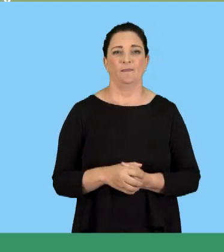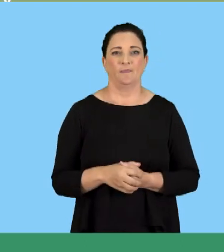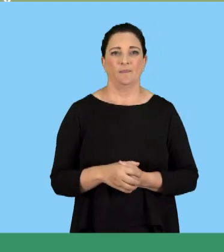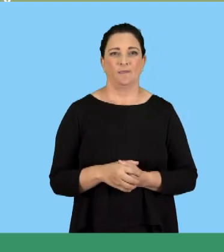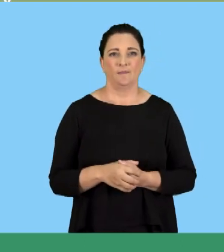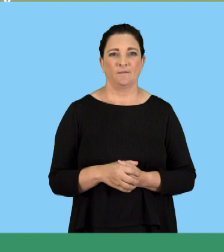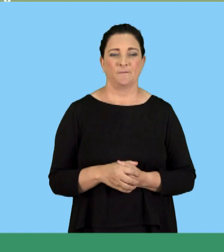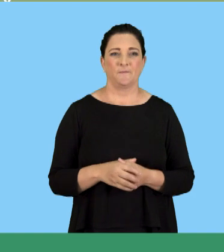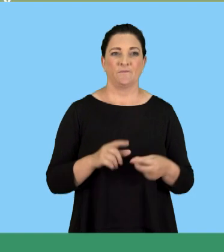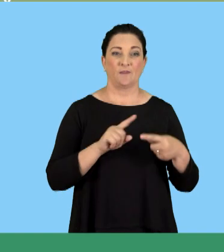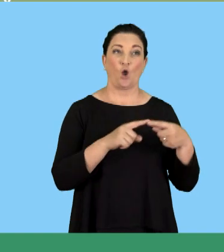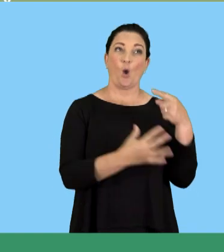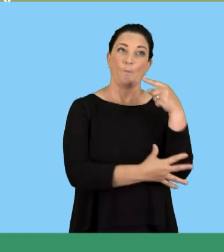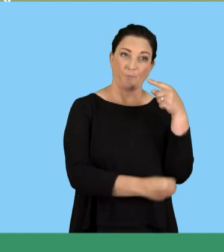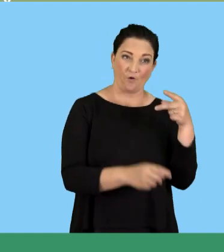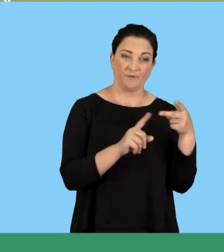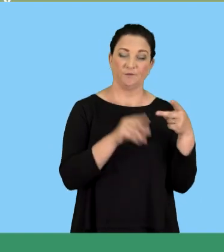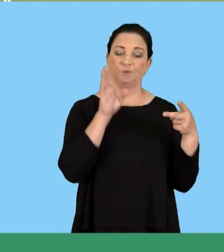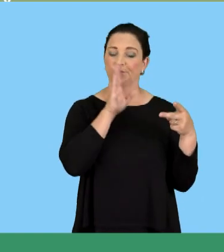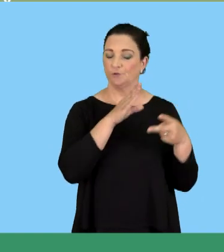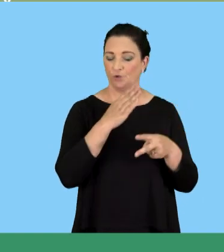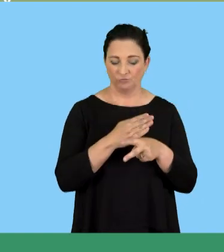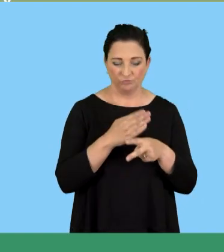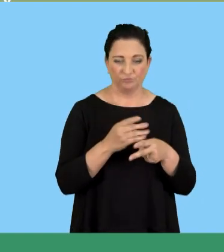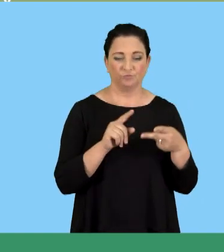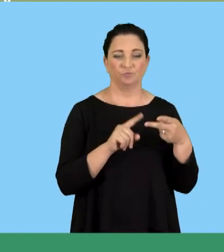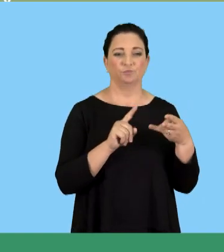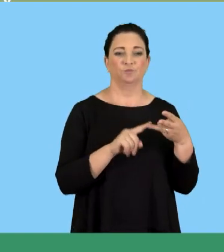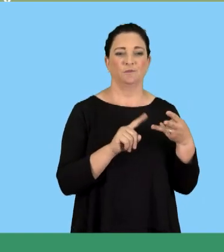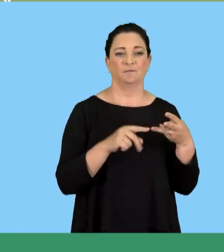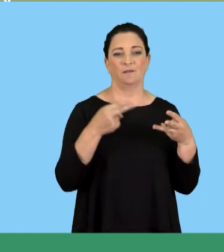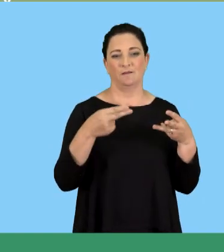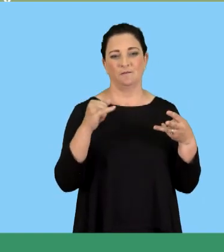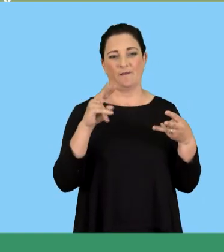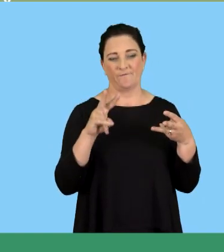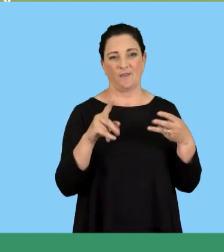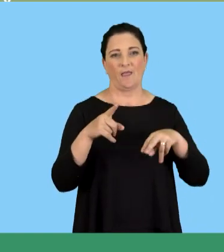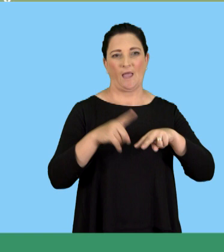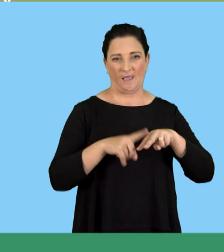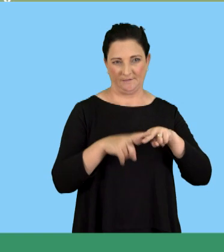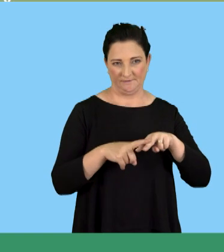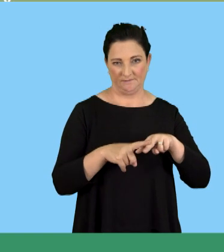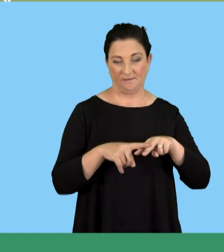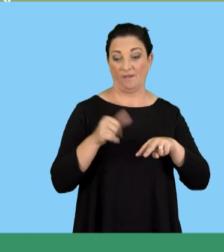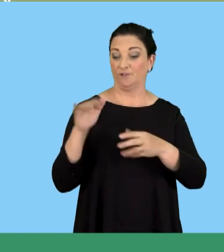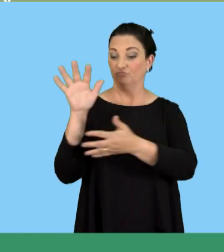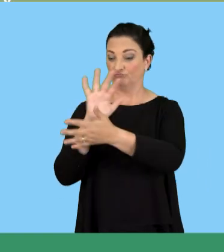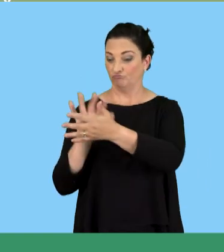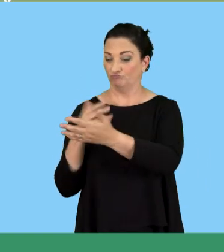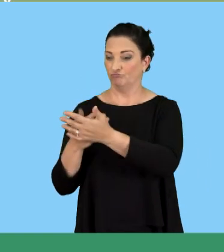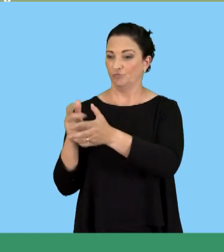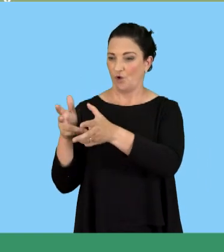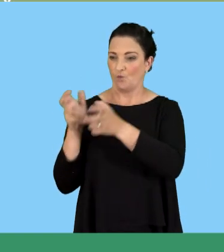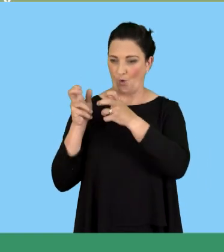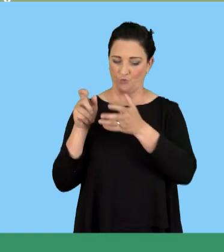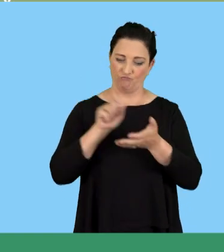issues, and you have poverty, you have unemployment, and HIV and AIDS. Then you motivate your answer by quoting from the scenario.